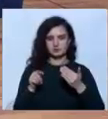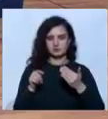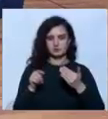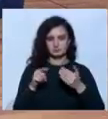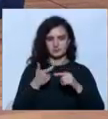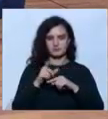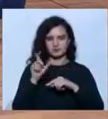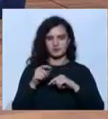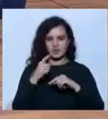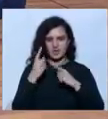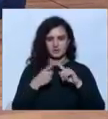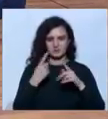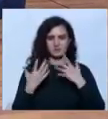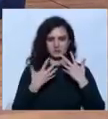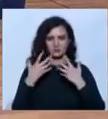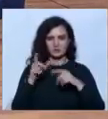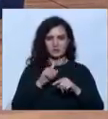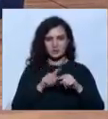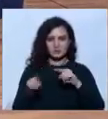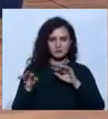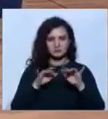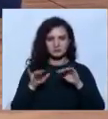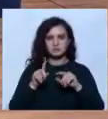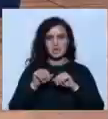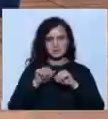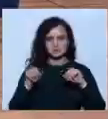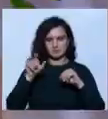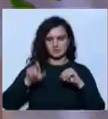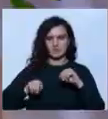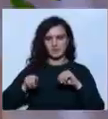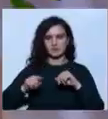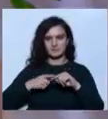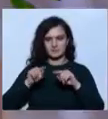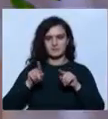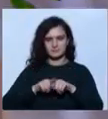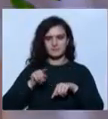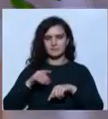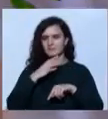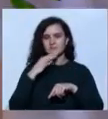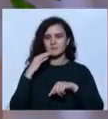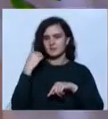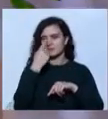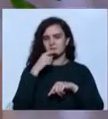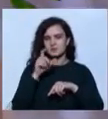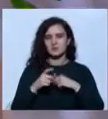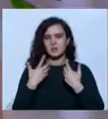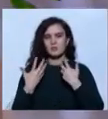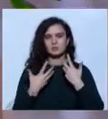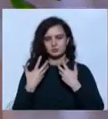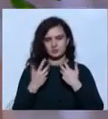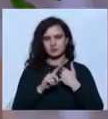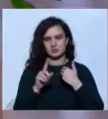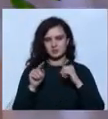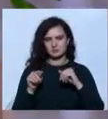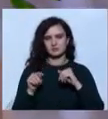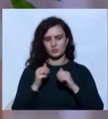charismatic, he's careless, quick and brave. He's also got a lot of physical and emotional strength, so